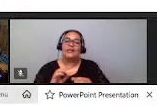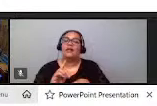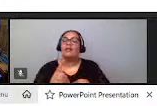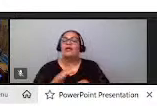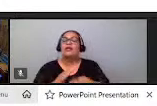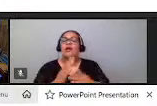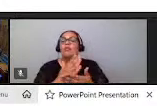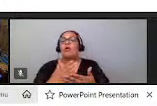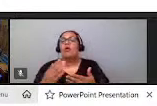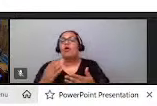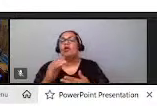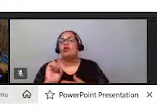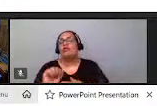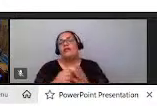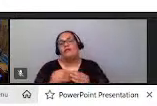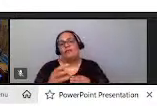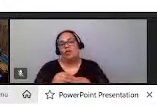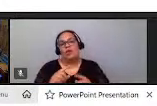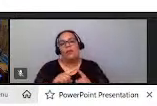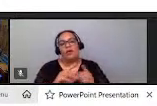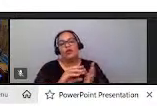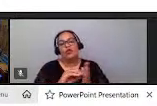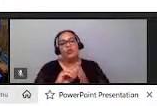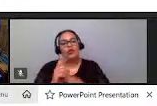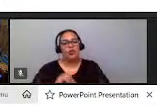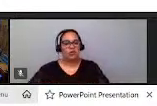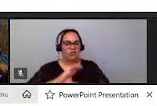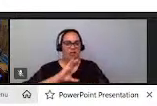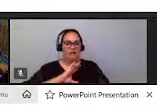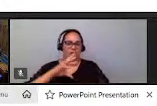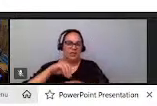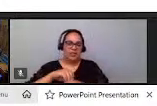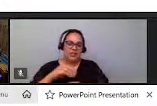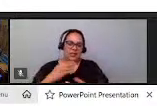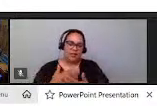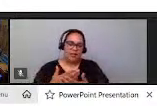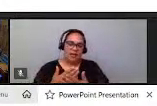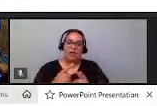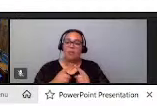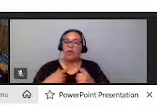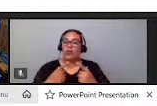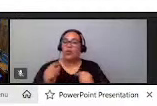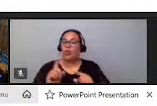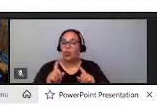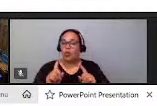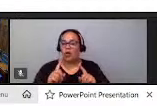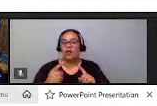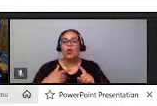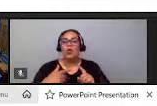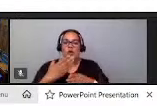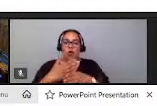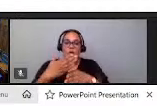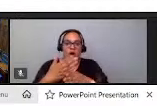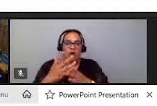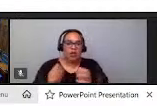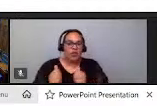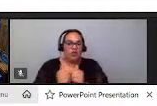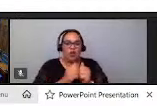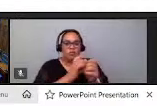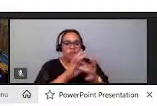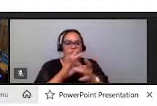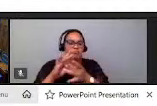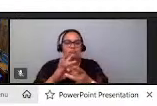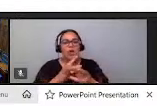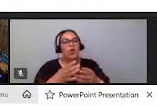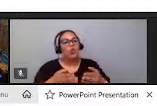of the decision is fruit and to bring confidence in and what we're doing is we we working jointly with Shipping